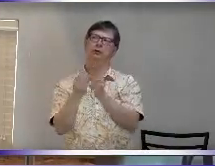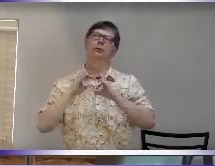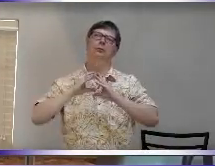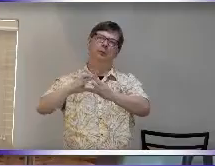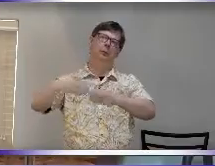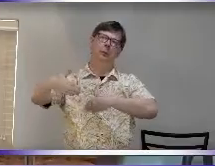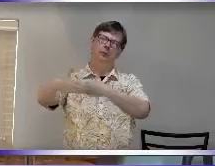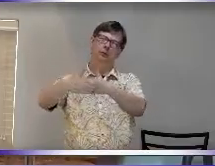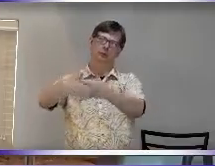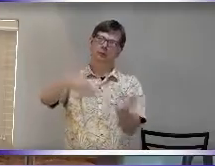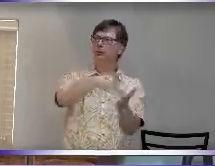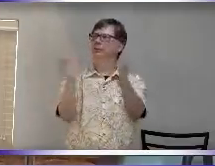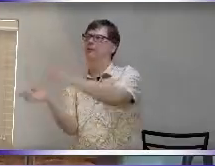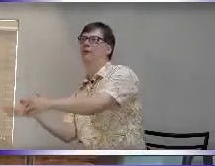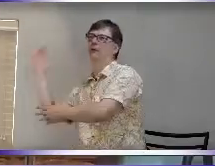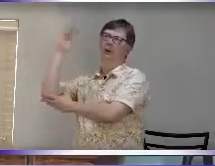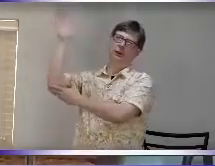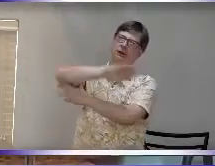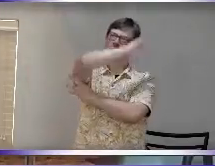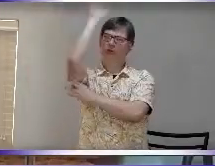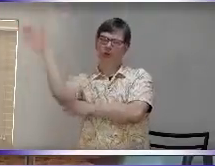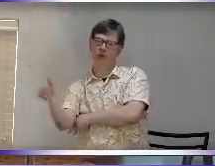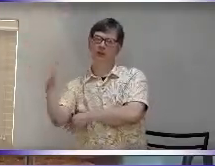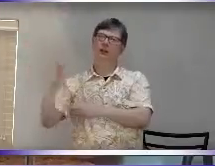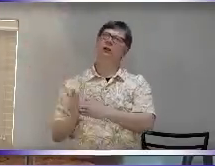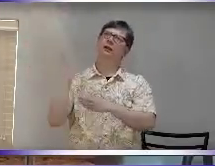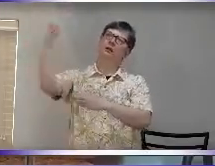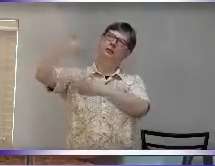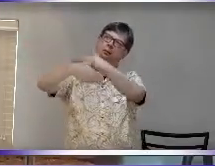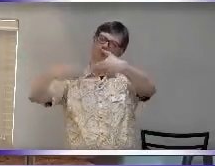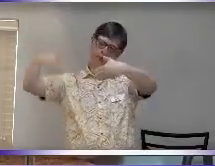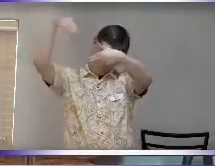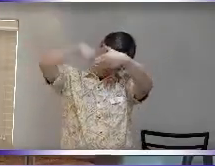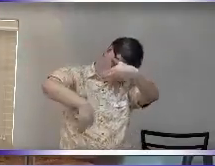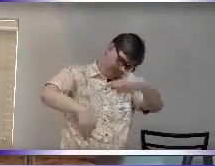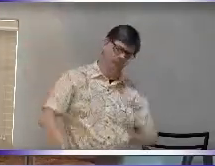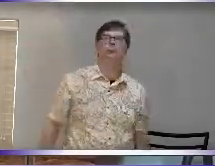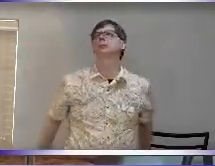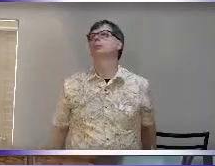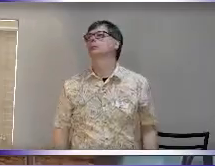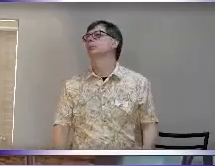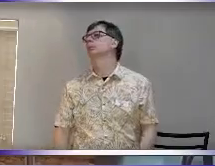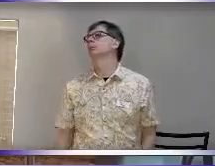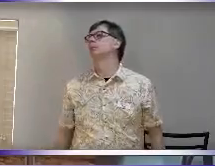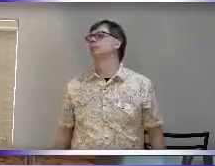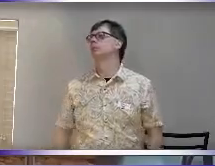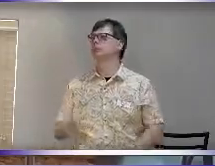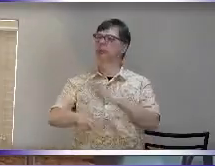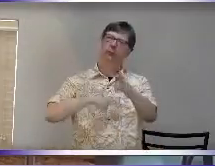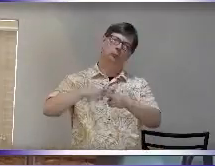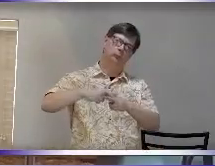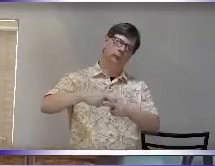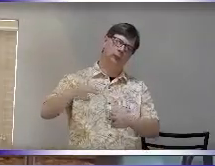which reflects the light perfectly upside down. So you might say, well, the status quo is the world as we see